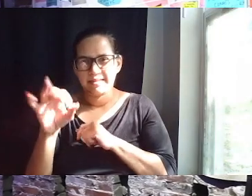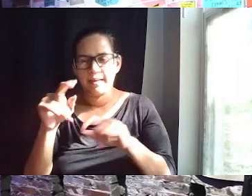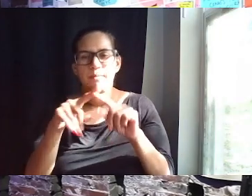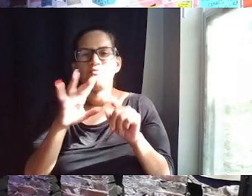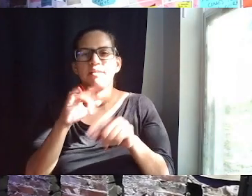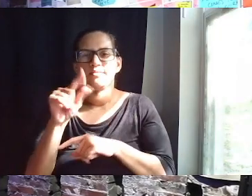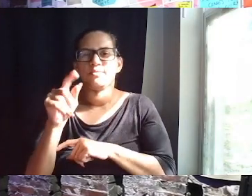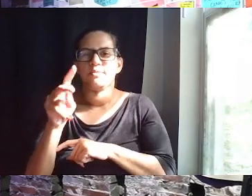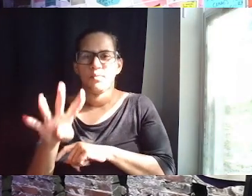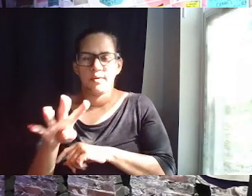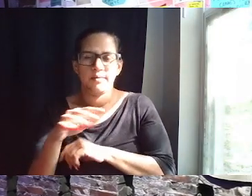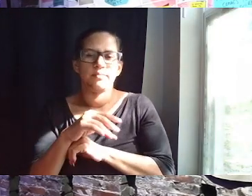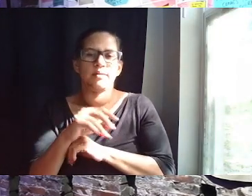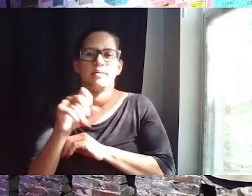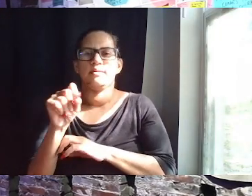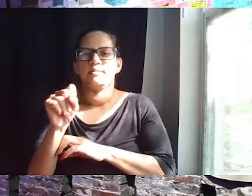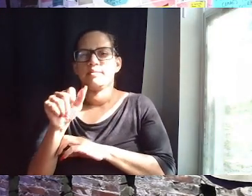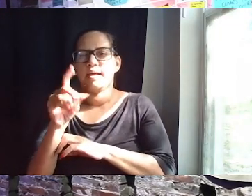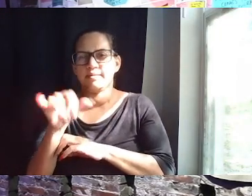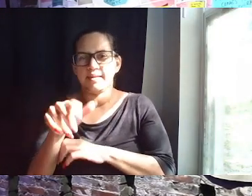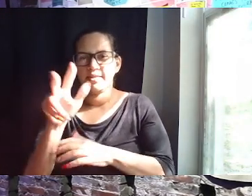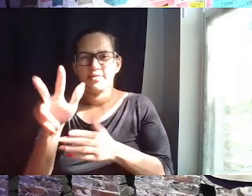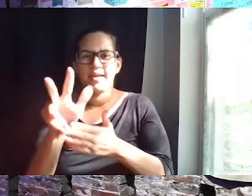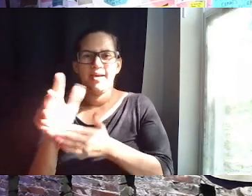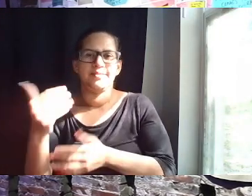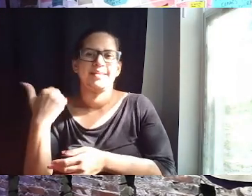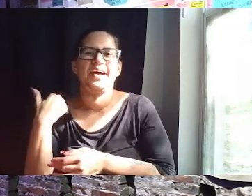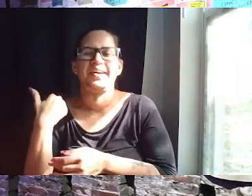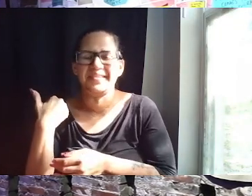2024. Sandy, 3 hours ago.